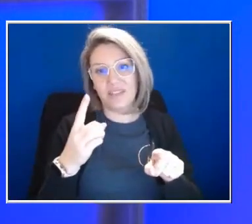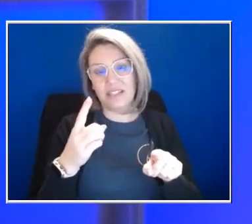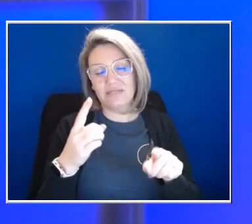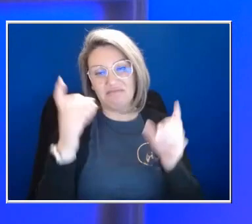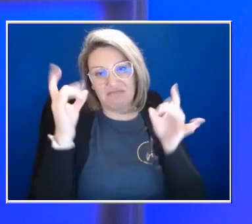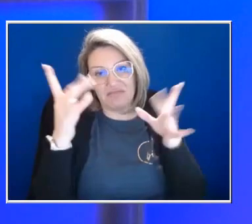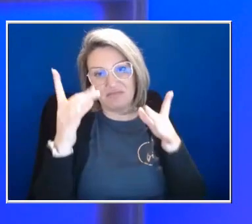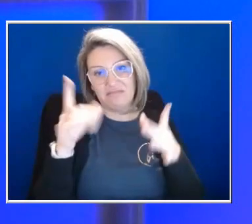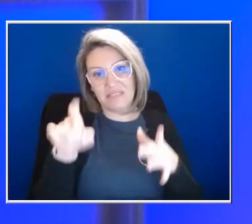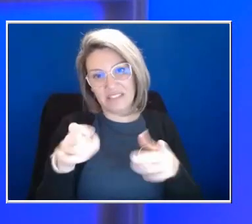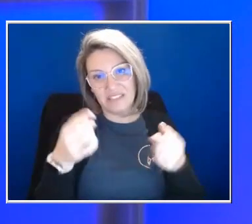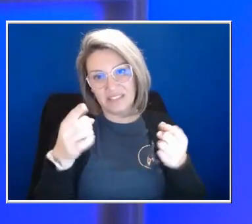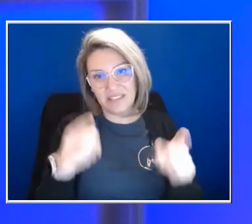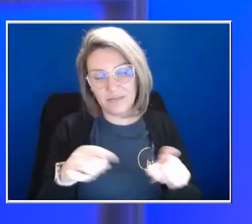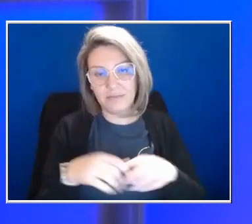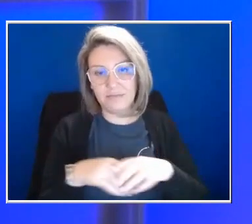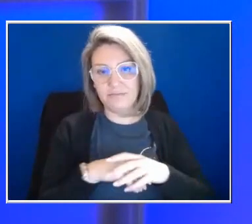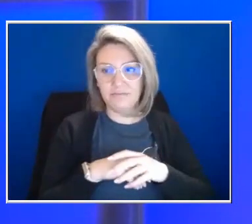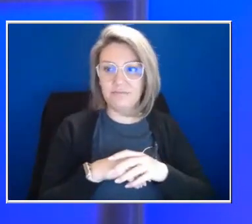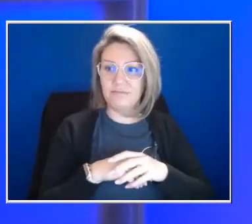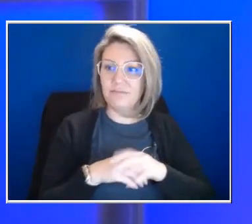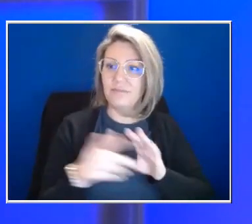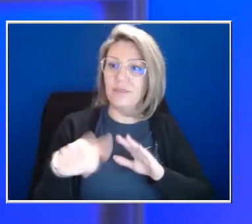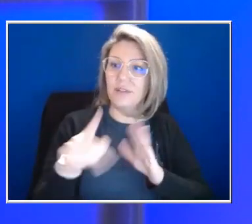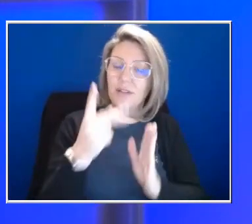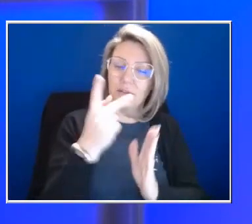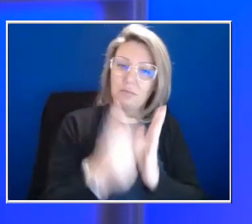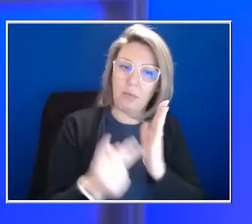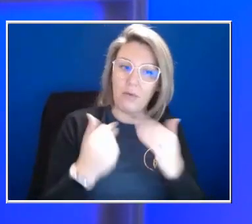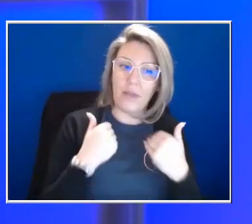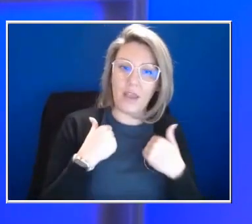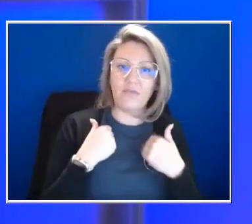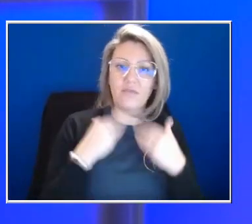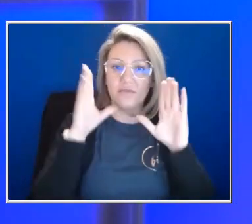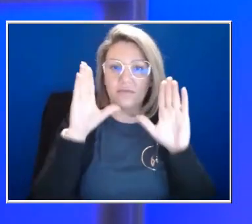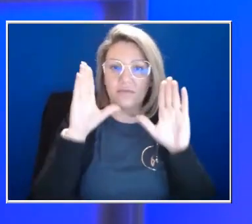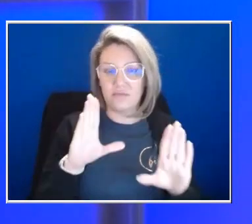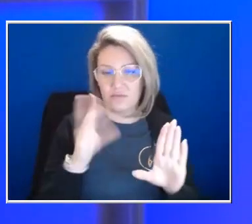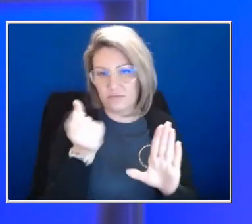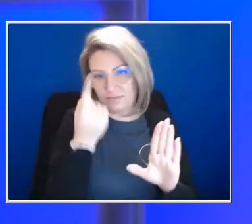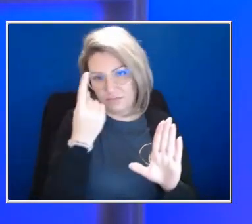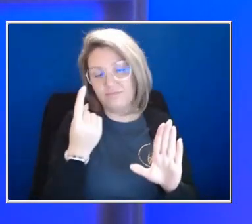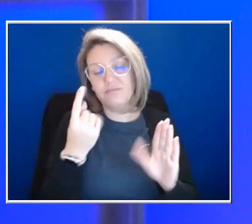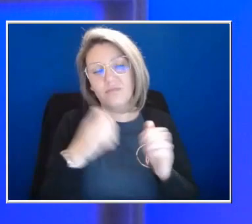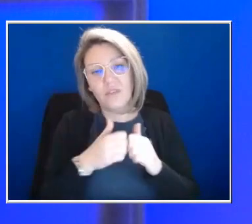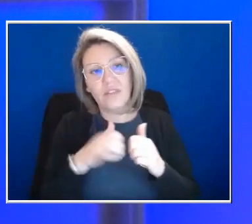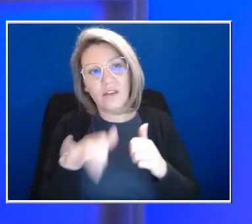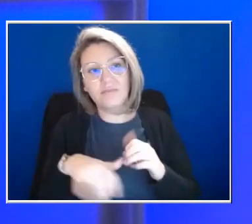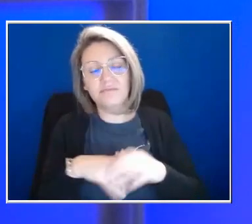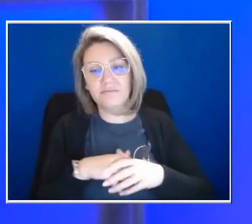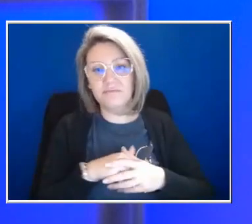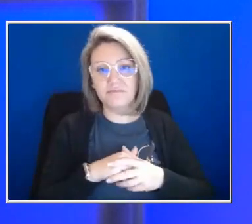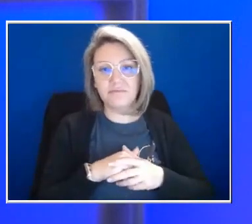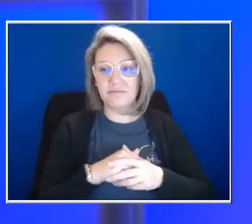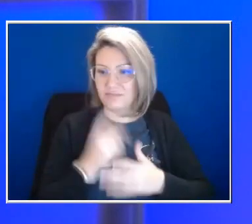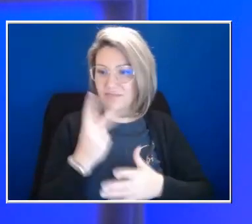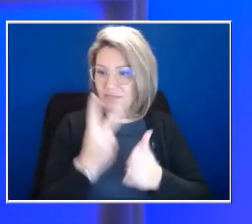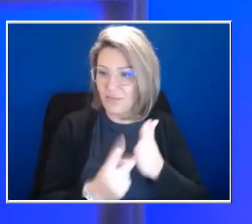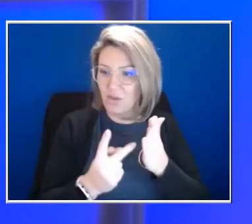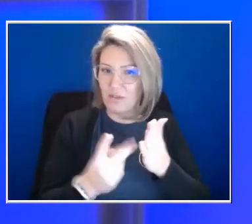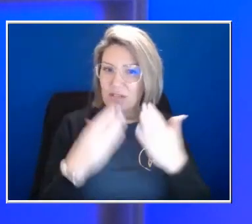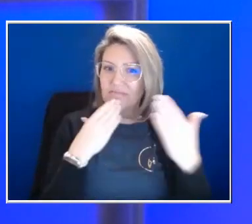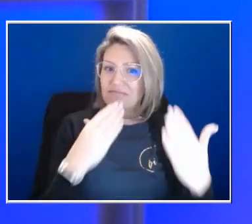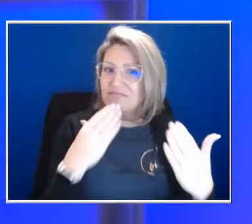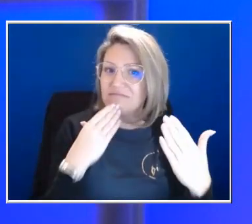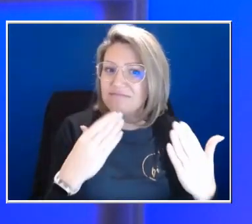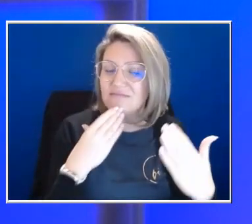I think they both have I think a great insight on that, and I think they're both grateful. They're great stewards of